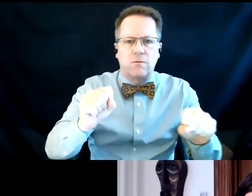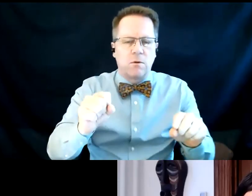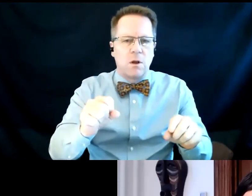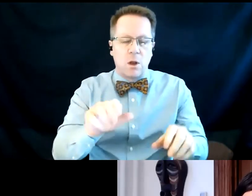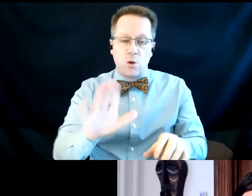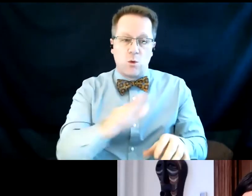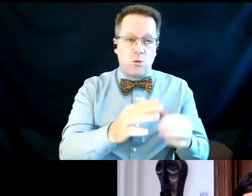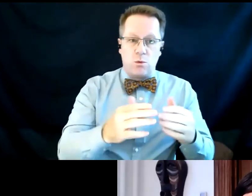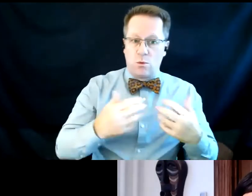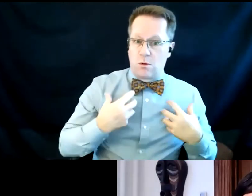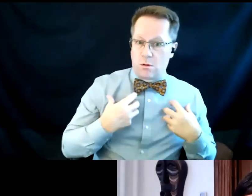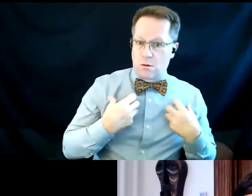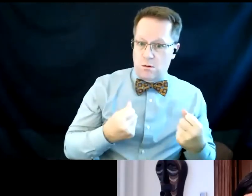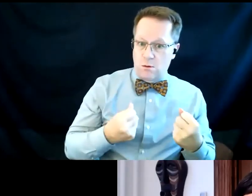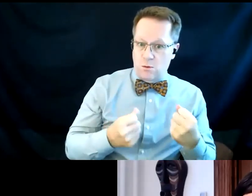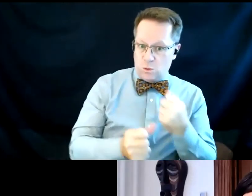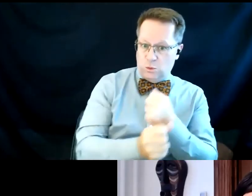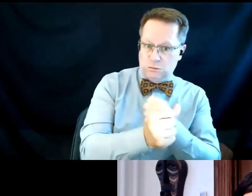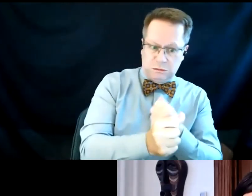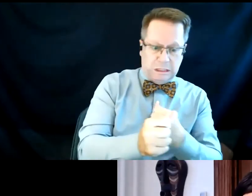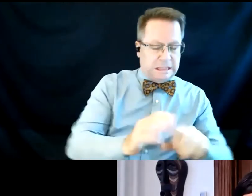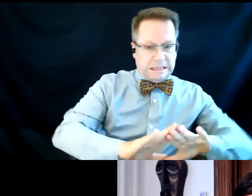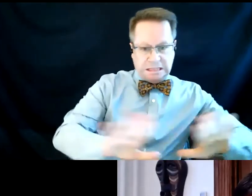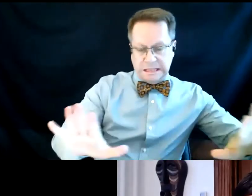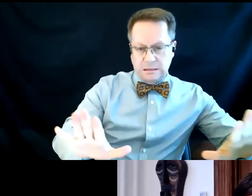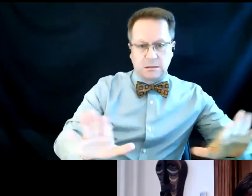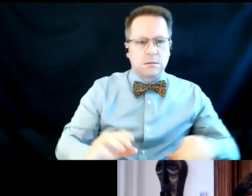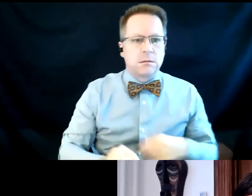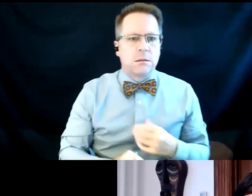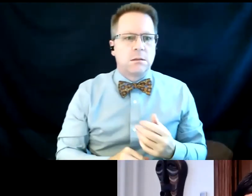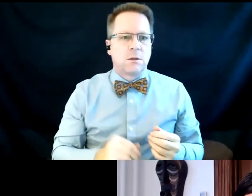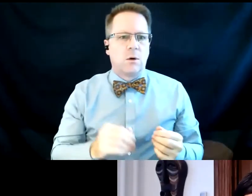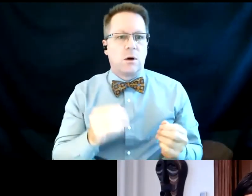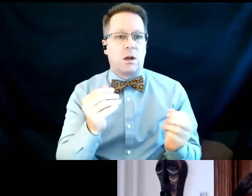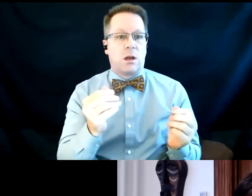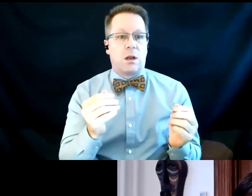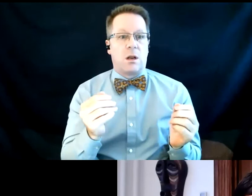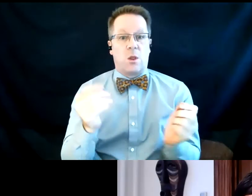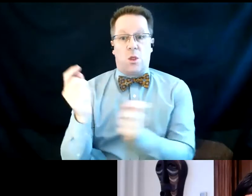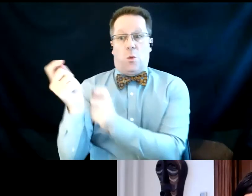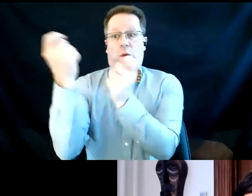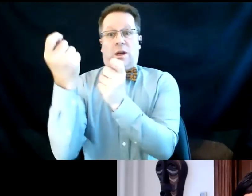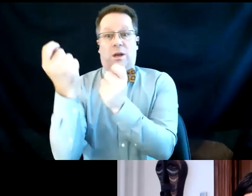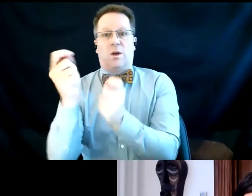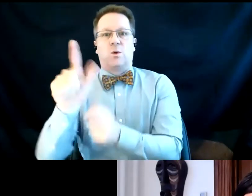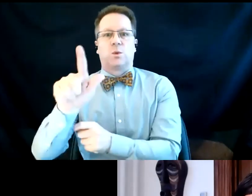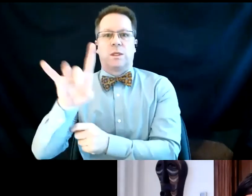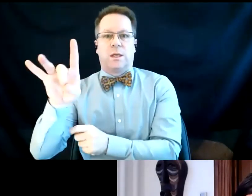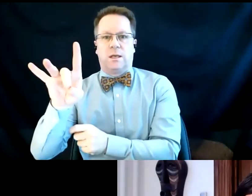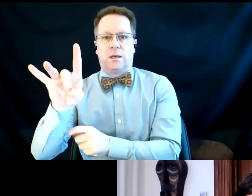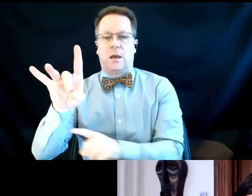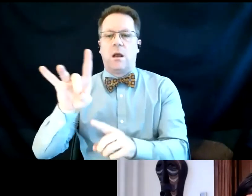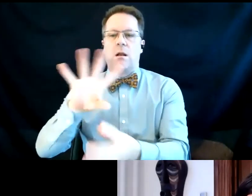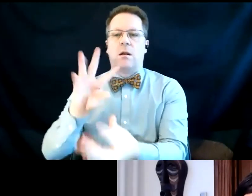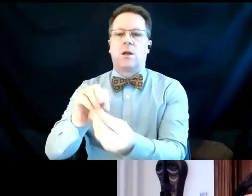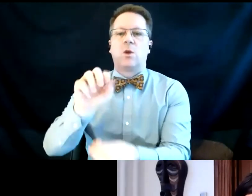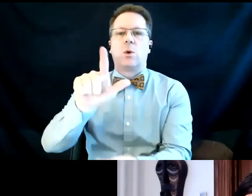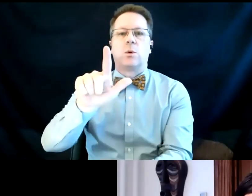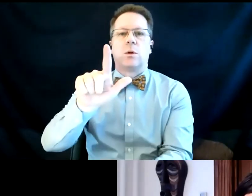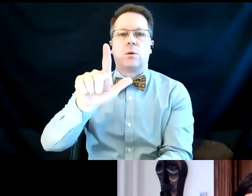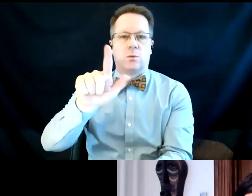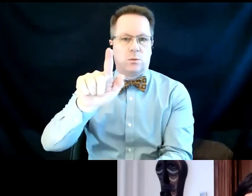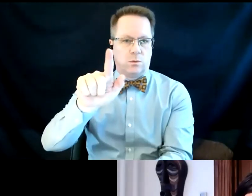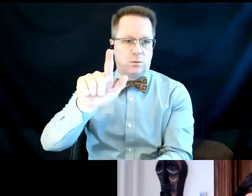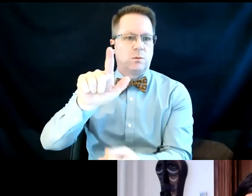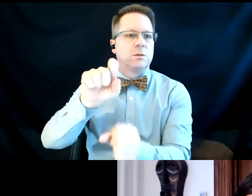All told, we won a total of 28 victories this year in 21 states and Puerto Rico. Those states are